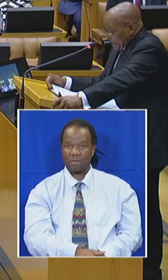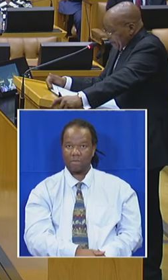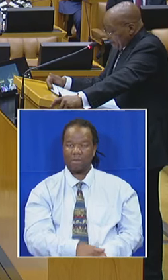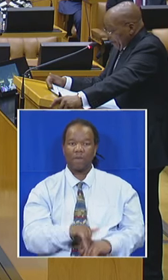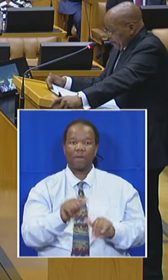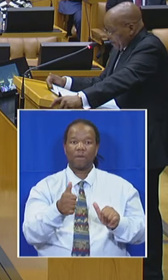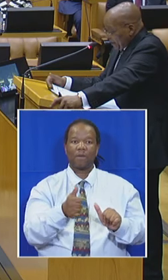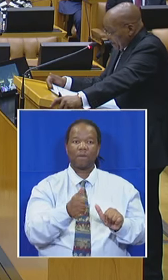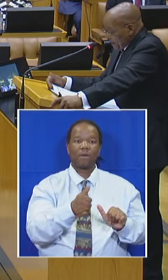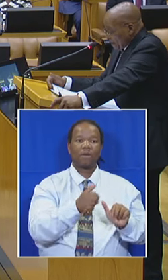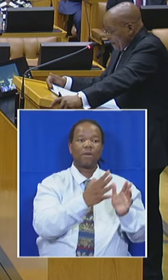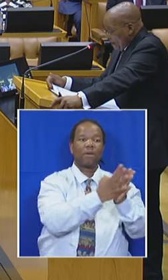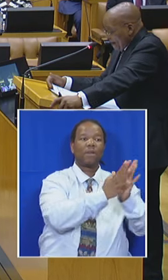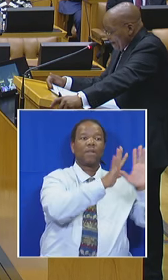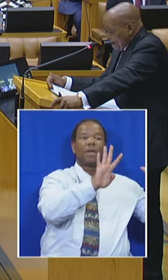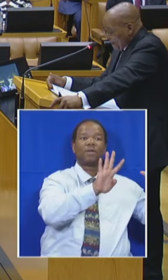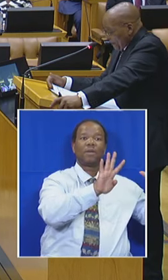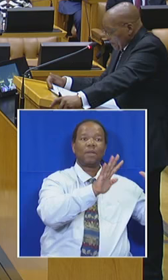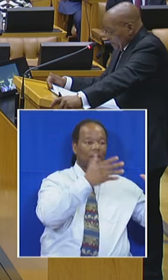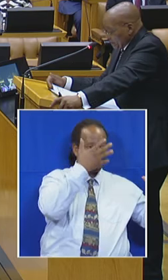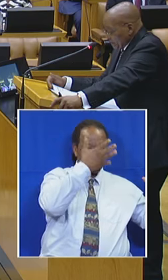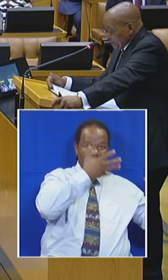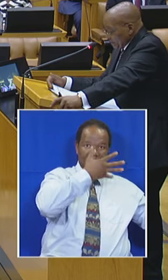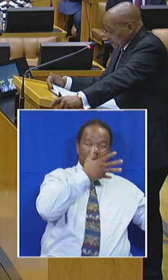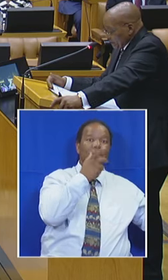19 colored male,